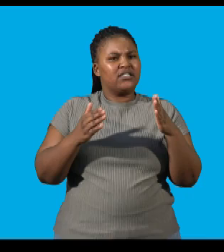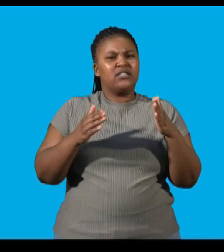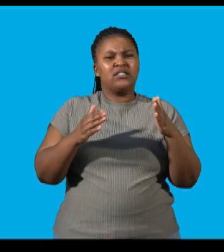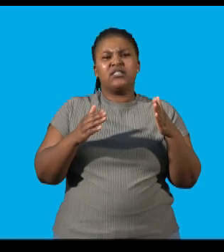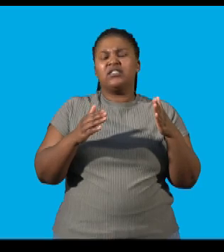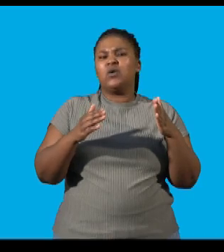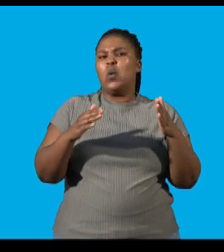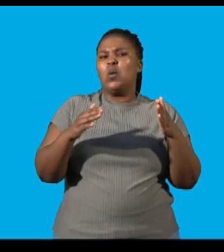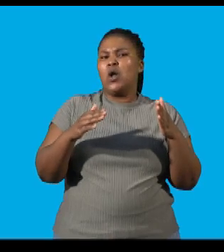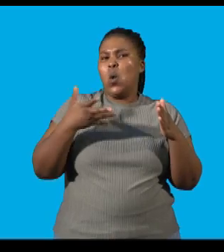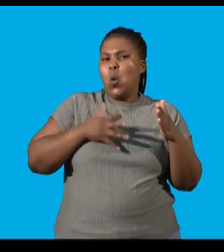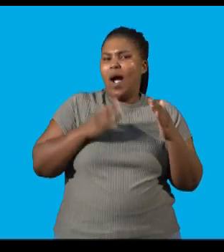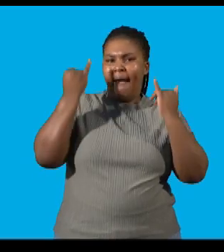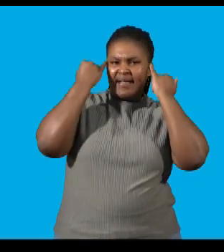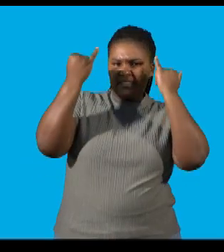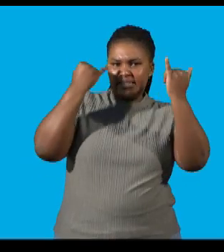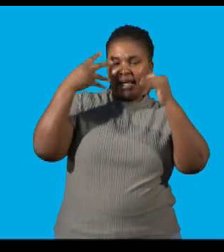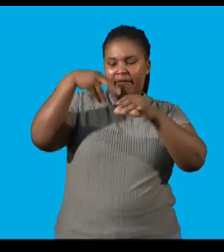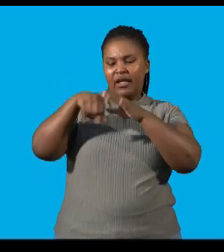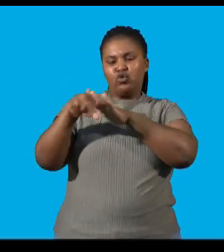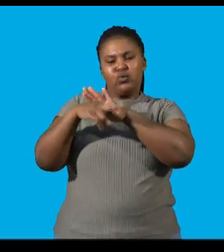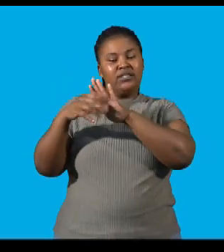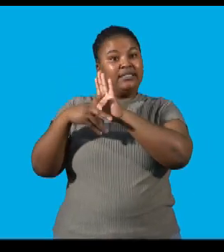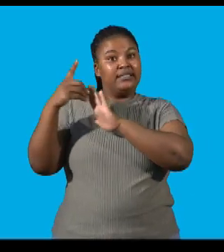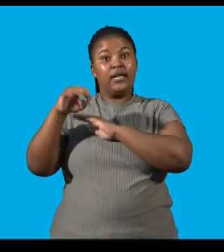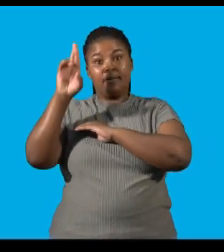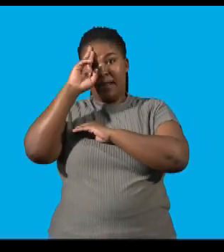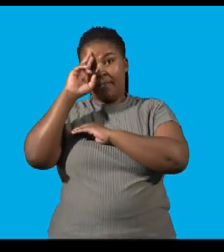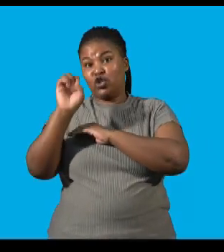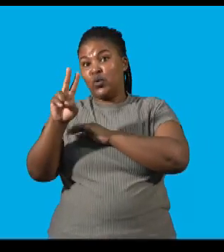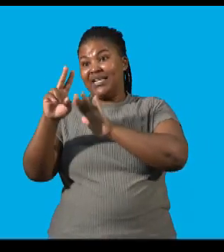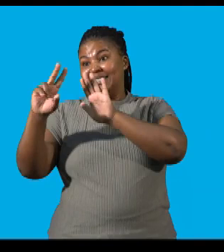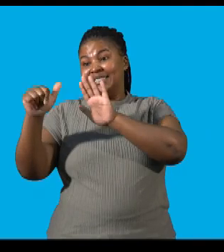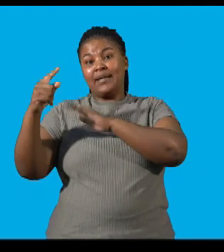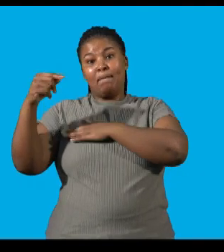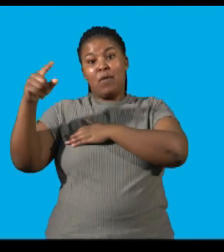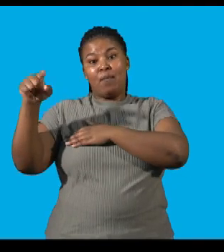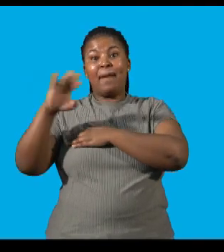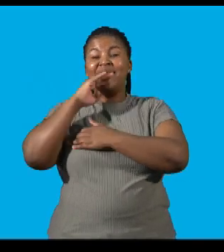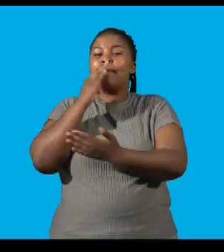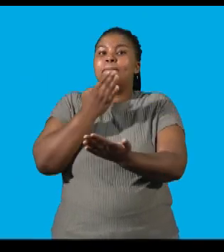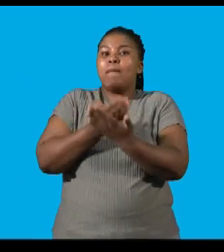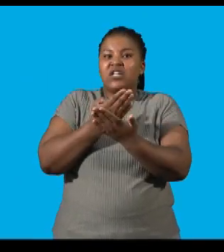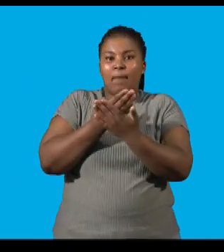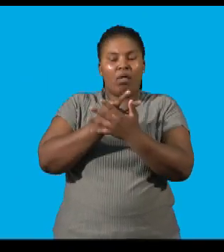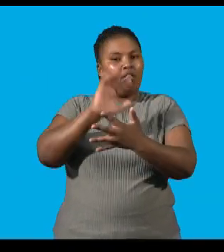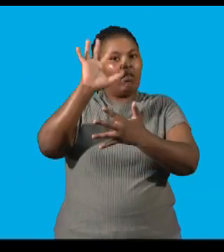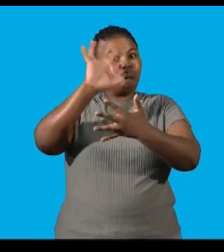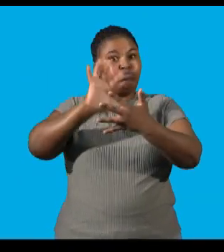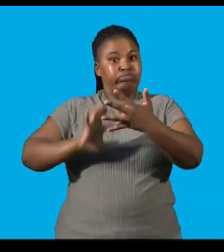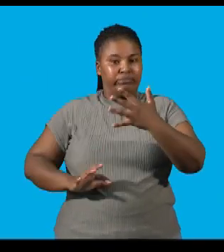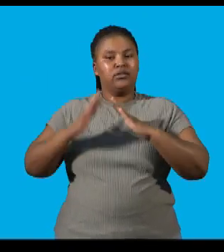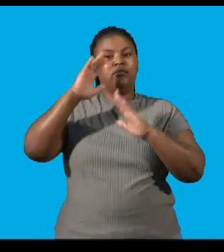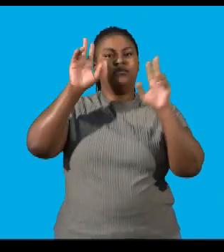or endeavors in regional development. That is 26 marks, meaning that it's a possible essay